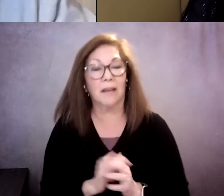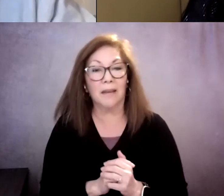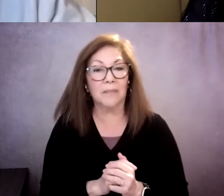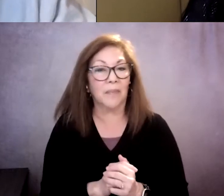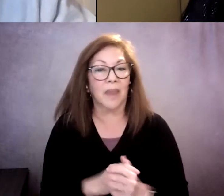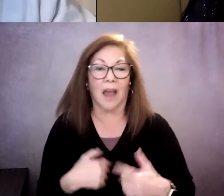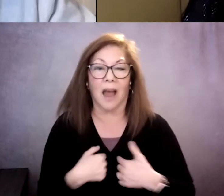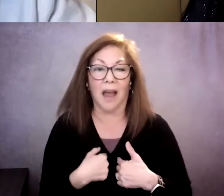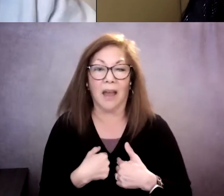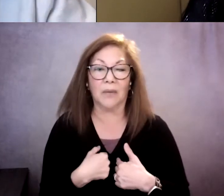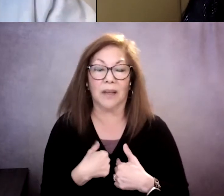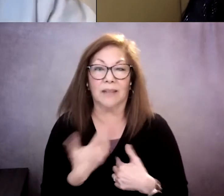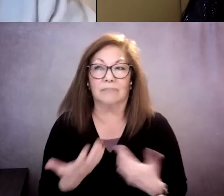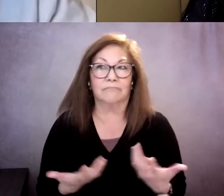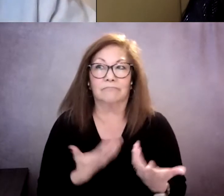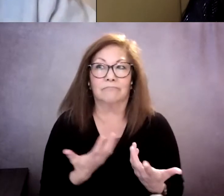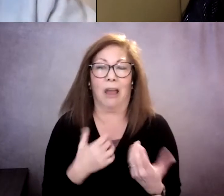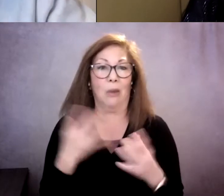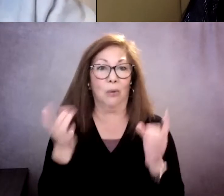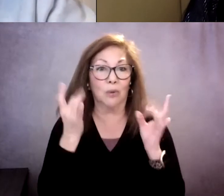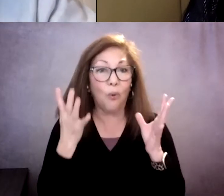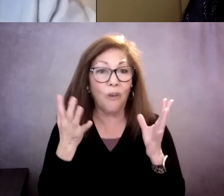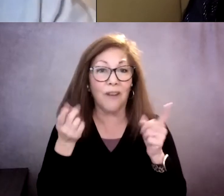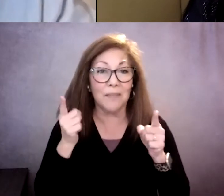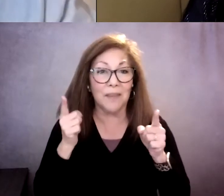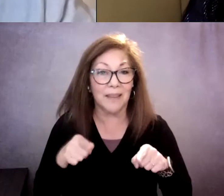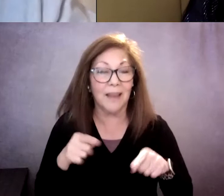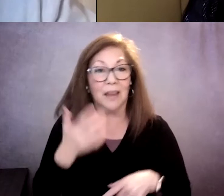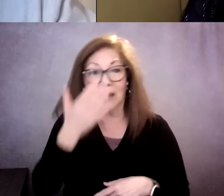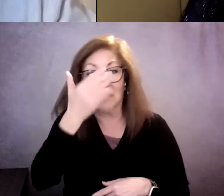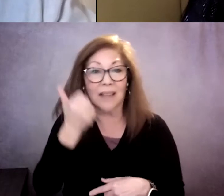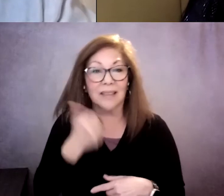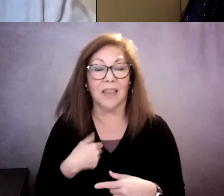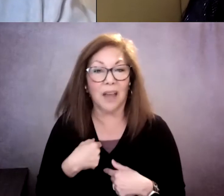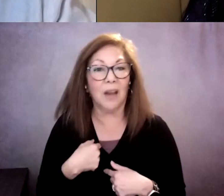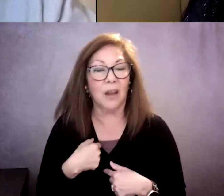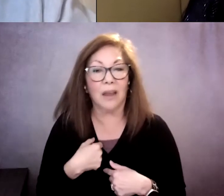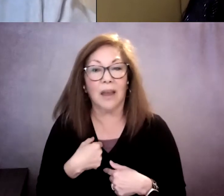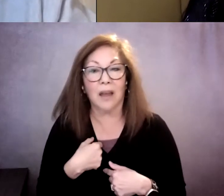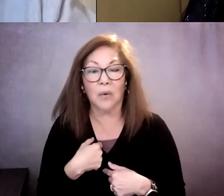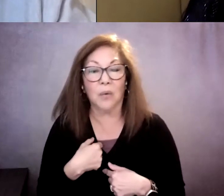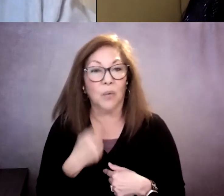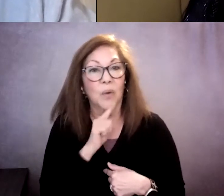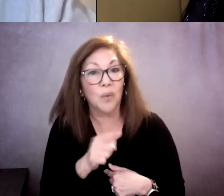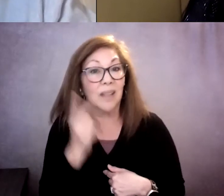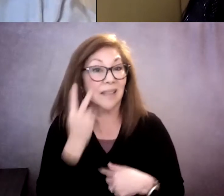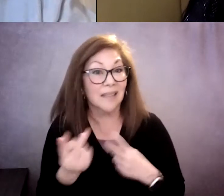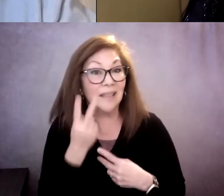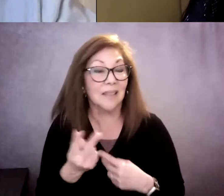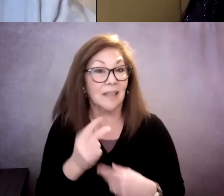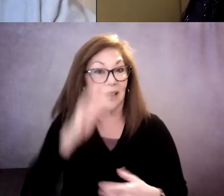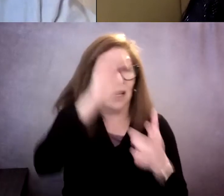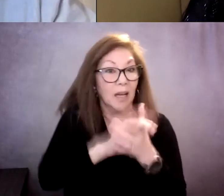I was I was horrified because I thought, wow, but we are literally seeing this